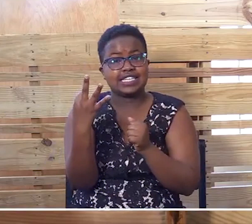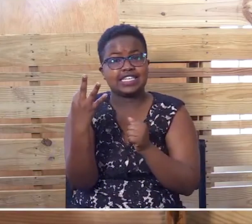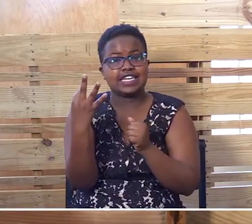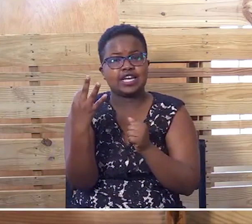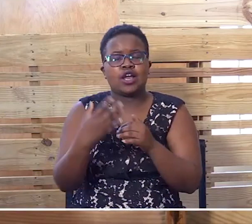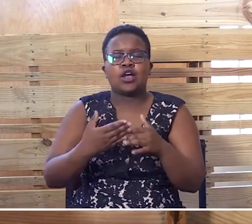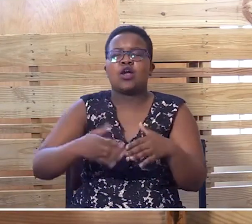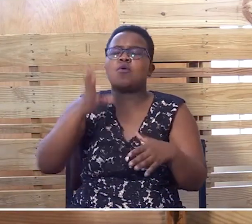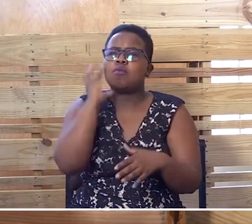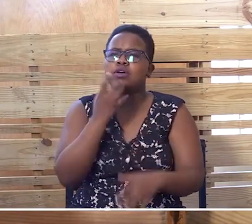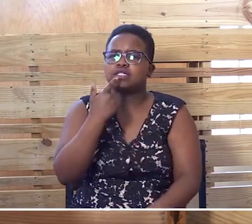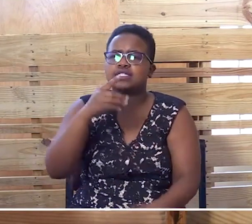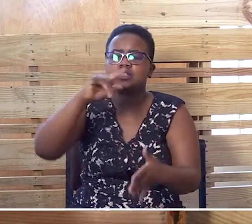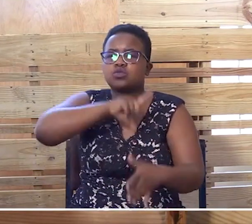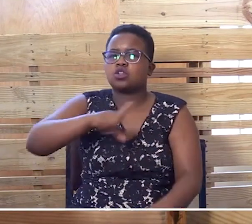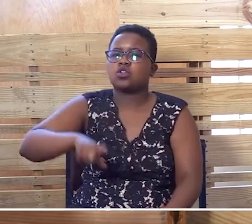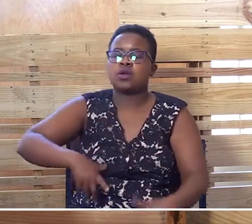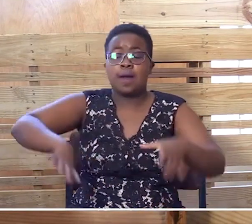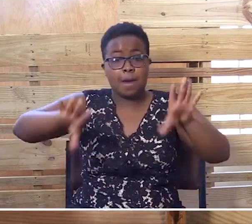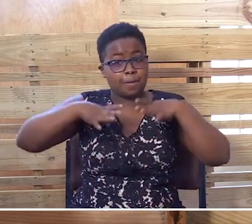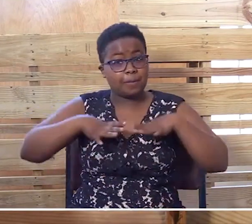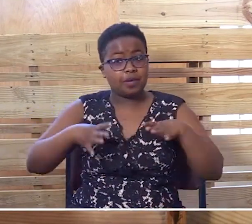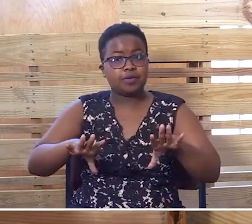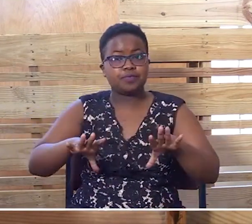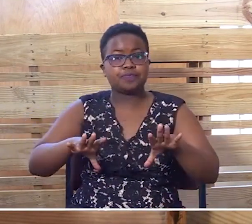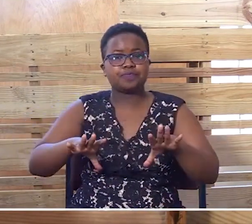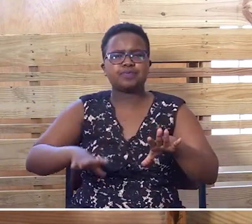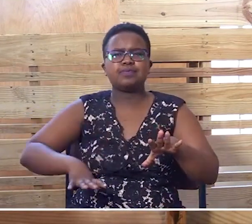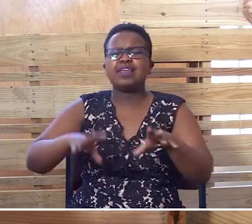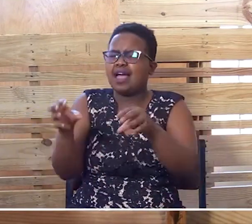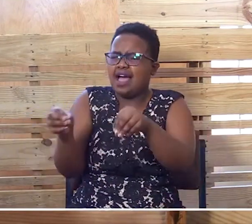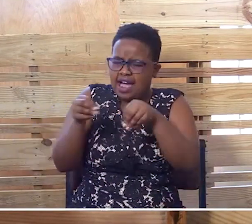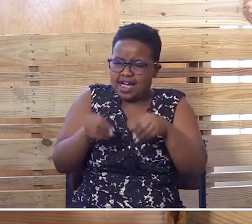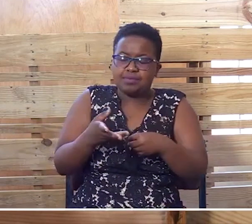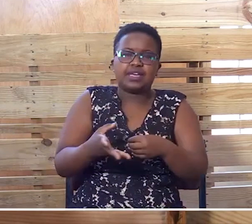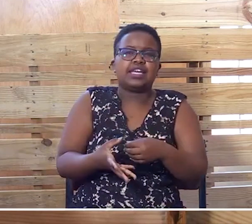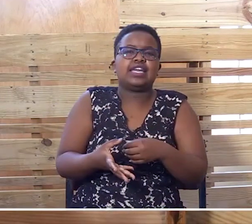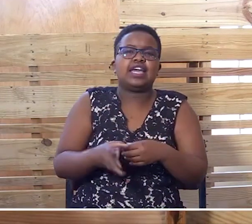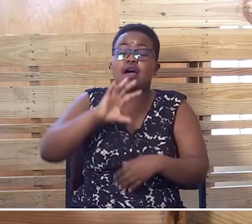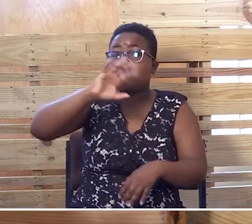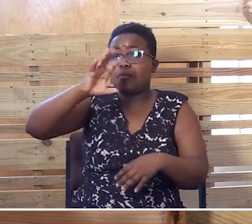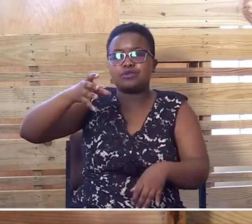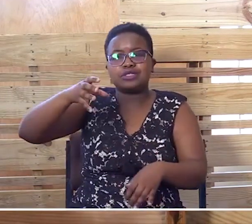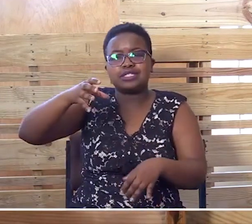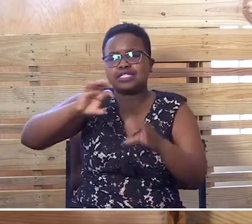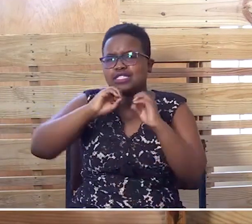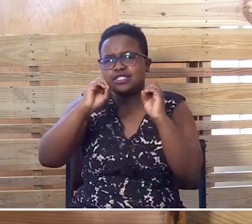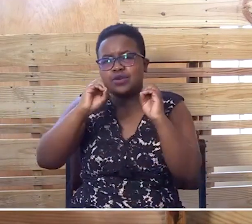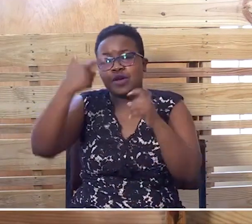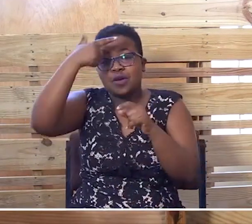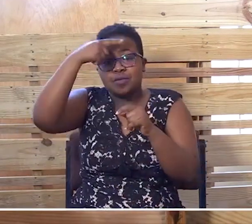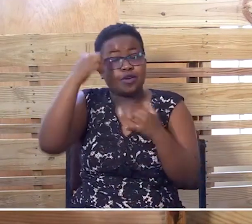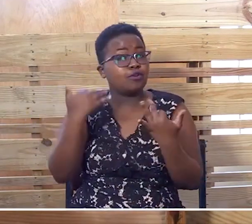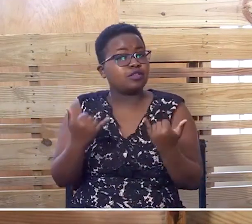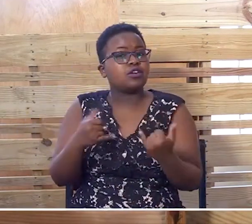Moses said to the Lord, "The people cannot come up Mount Sinai because